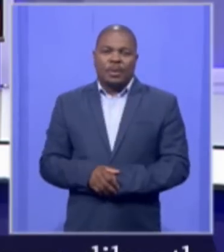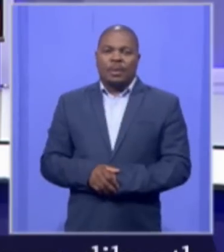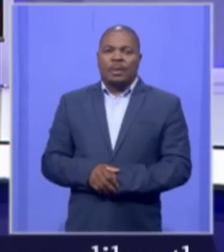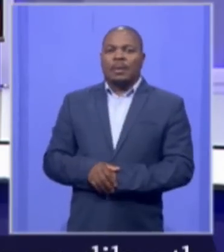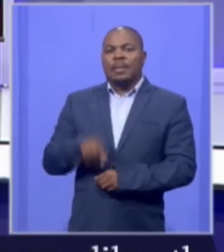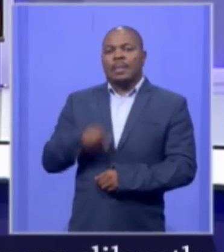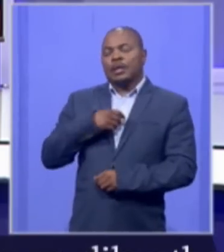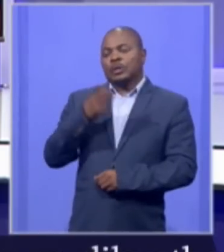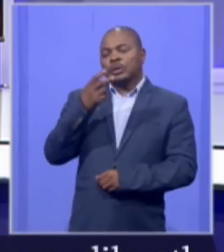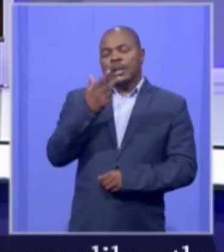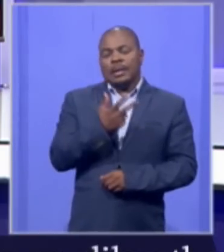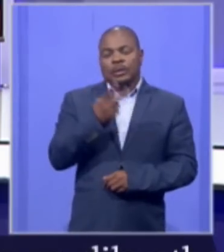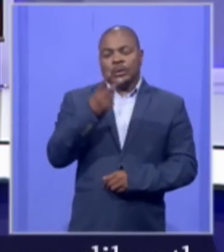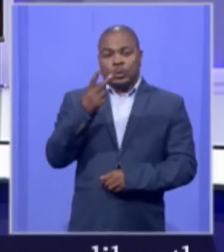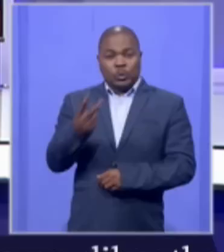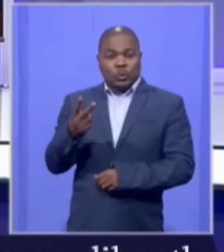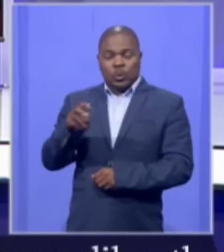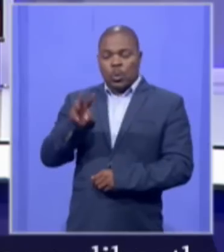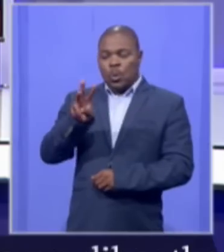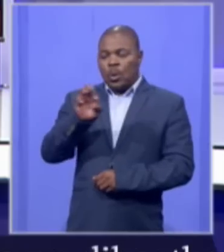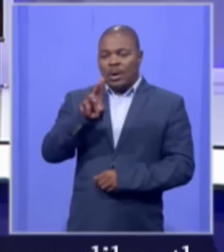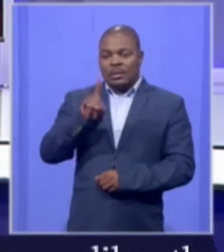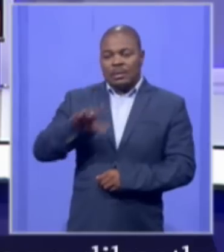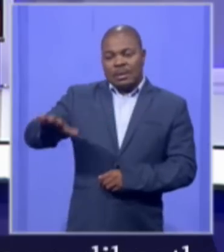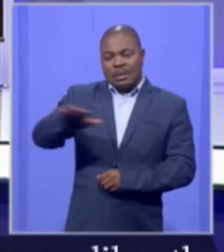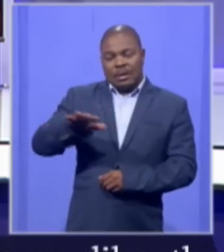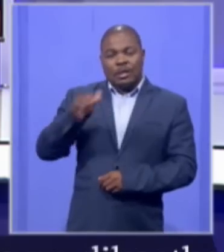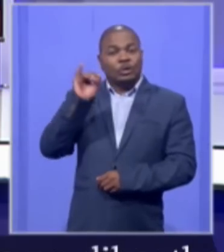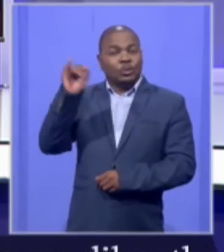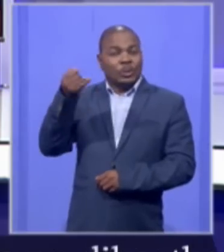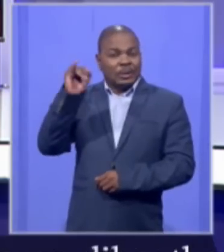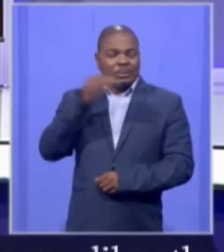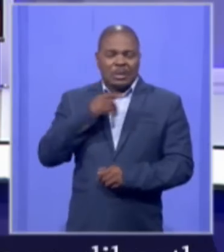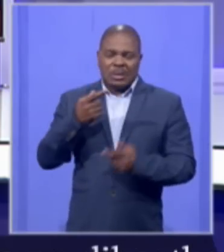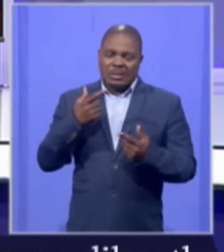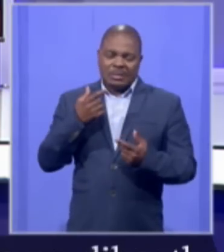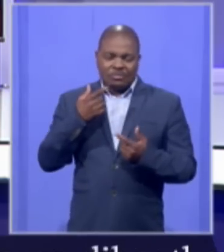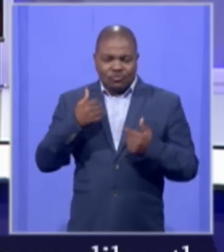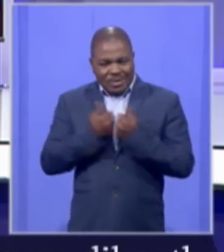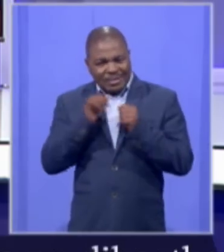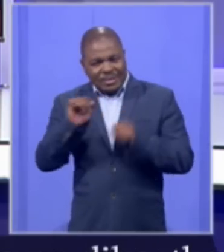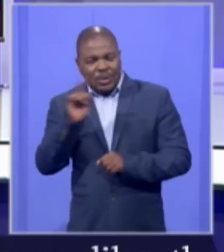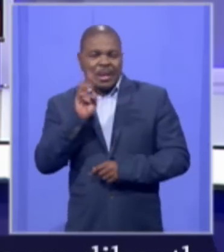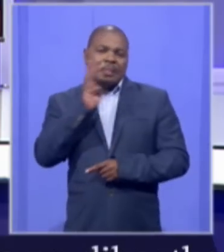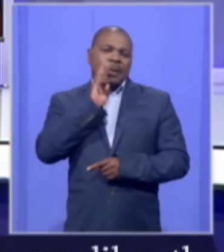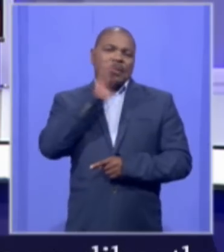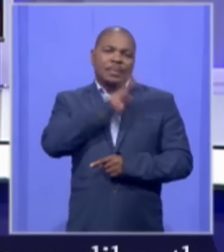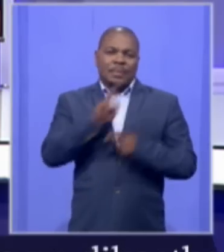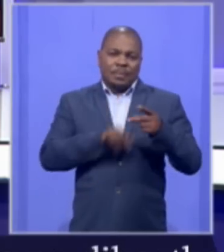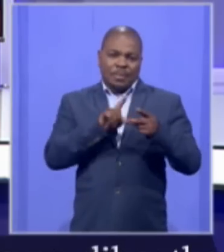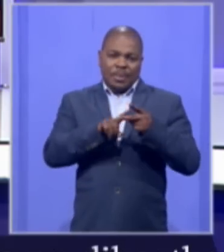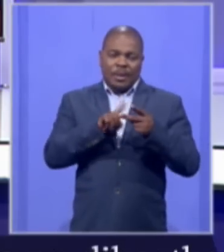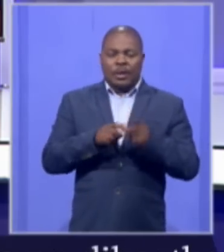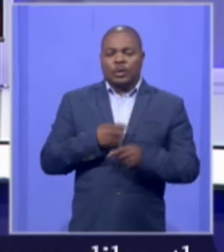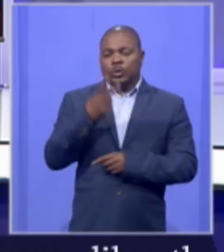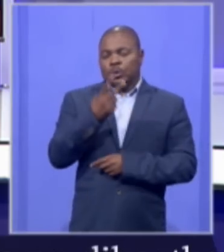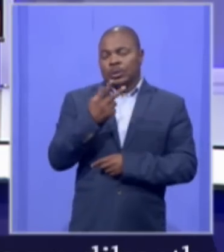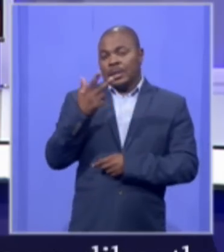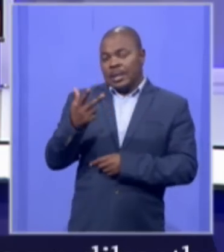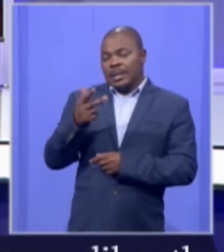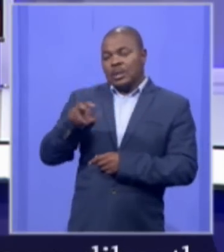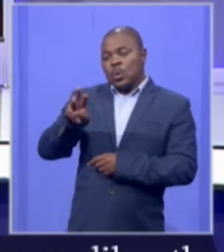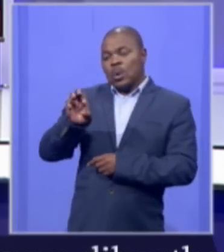ya bo 22 ka Johannesburg ba tšweleditše dihlotlo di etša tlhokego ya metse mole ka karolong kgetho ya bo 28 ka